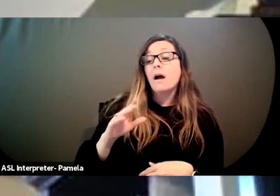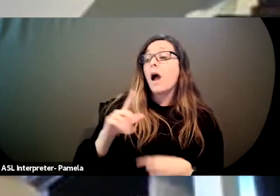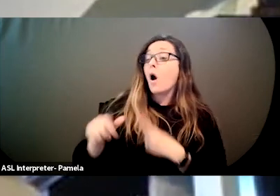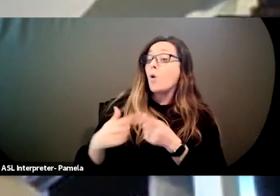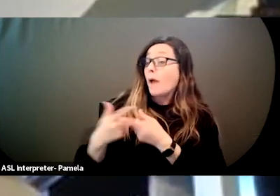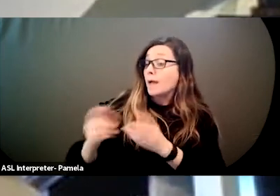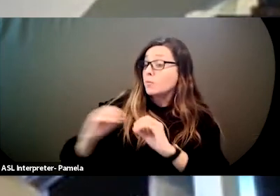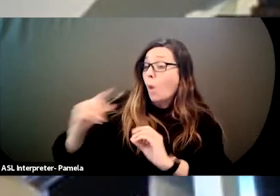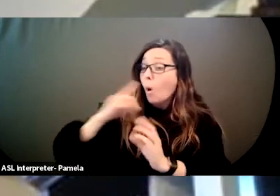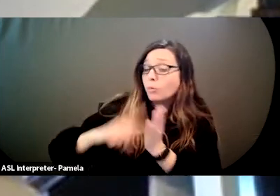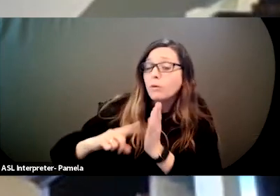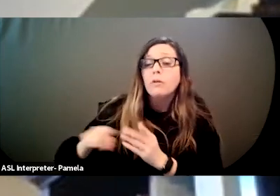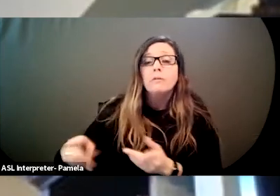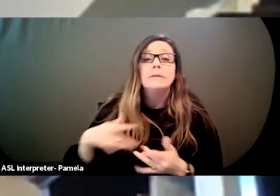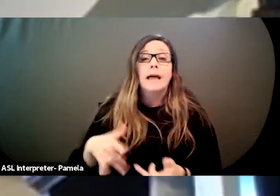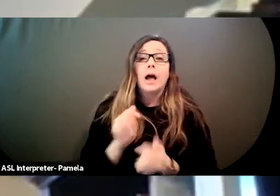cat.